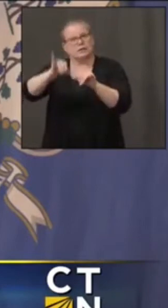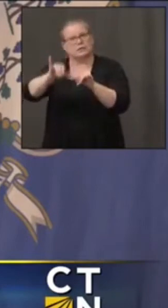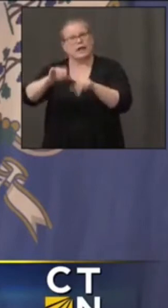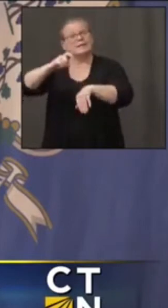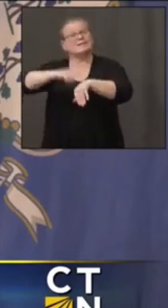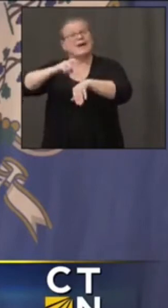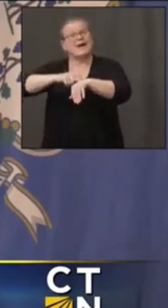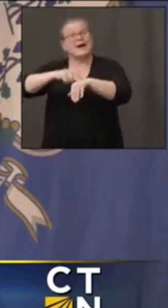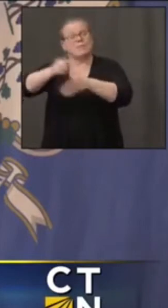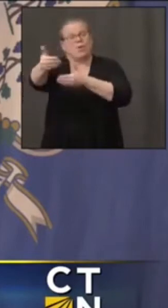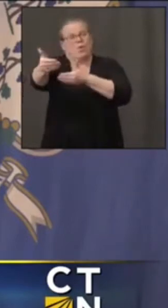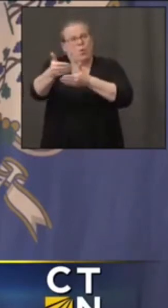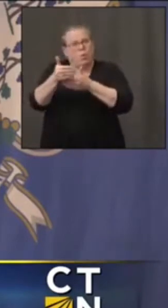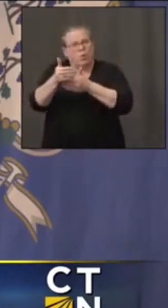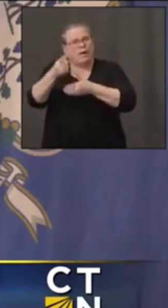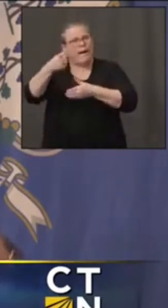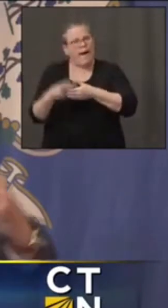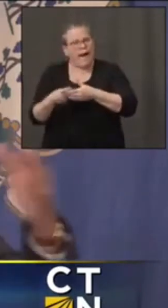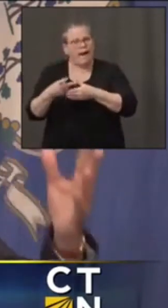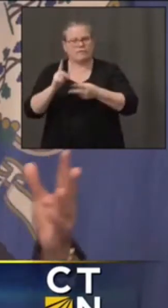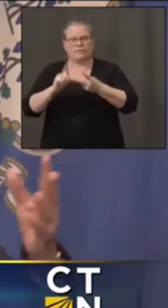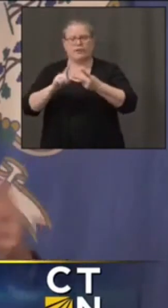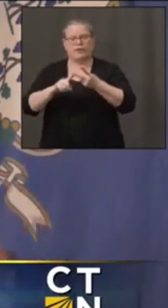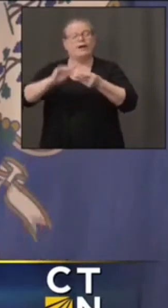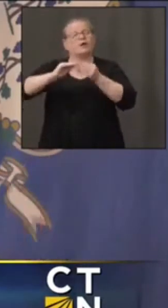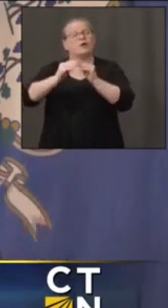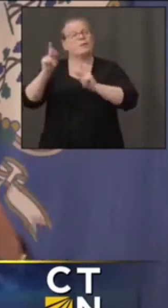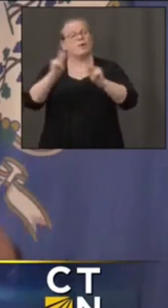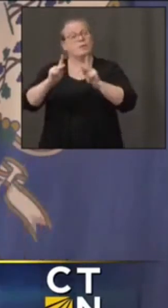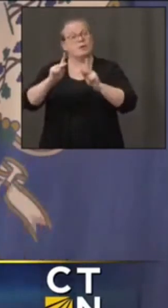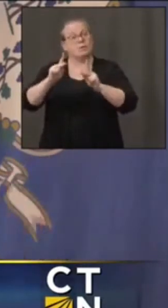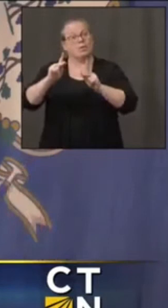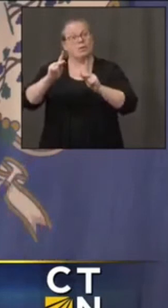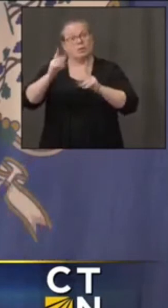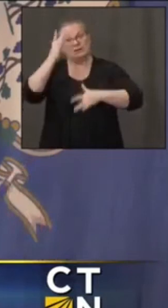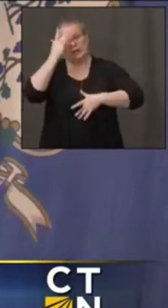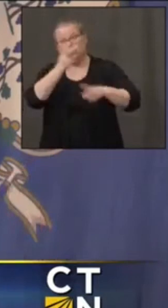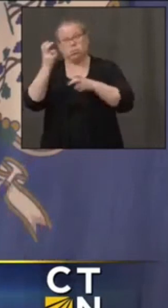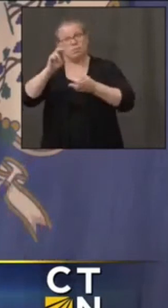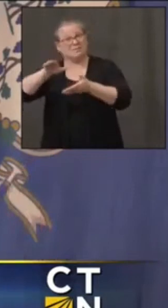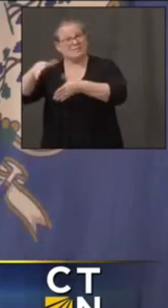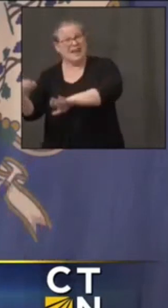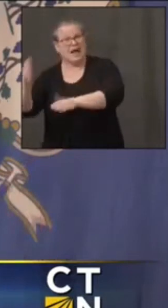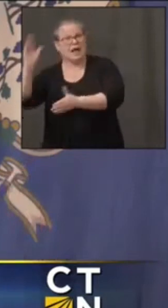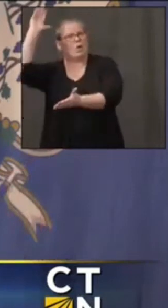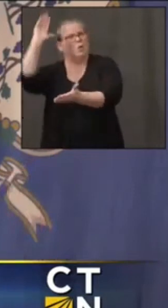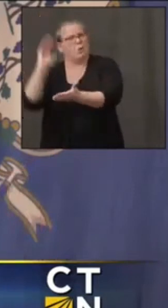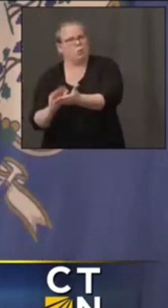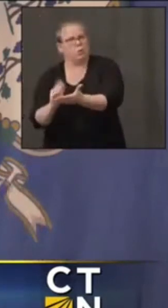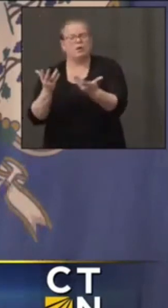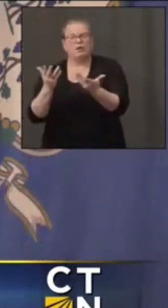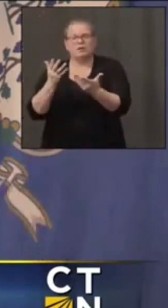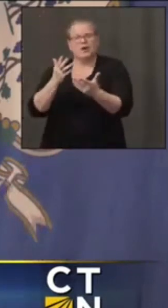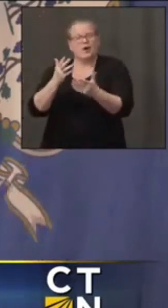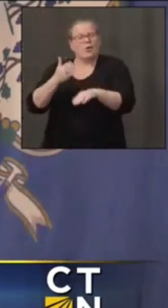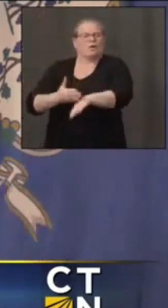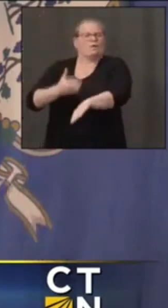down, and reducing the stay by more than half increases our capacity, so we're much better in a hospitalization point of